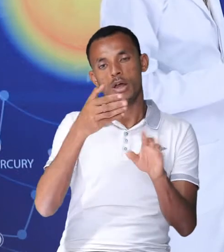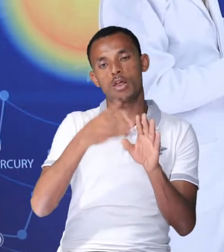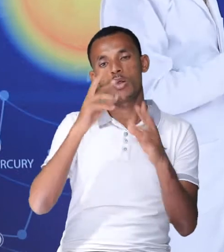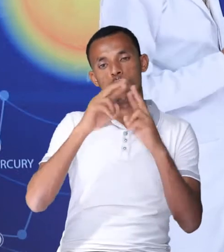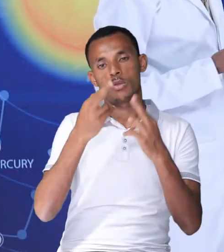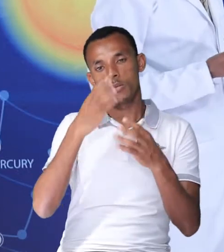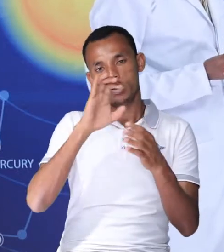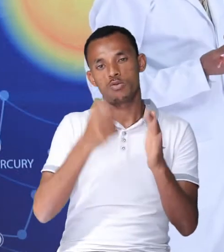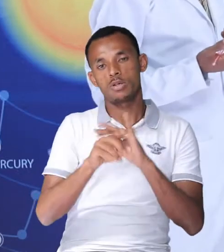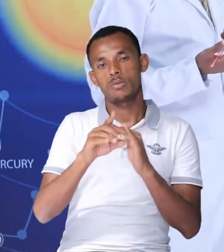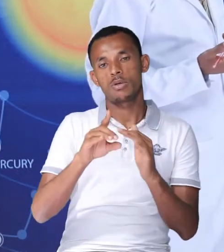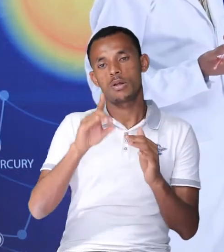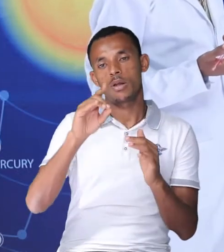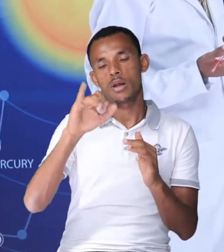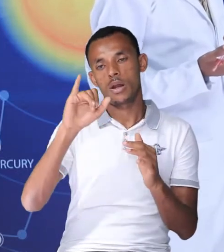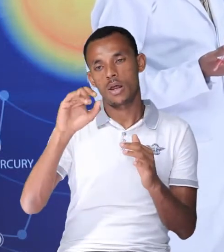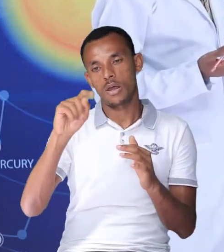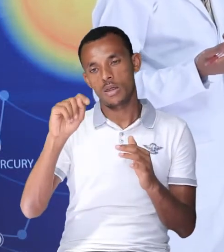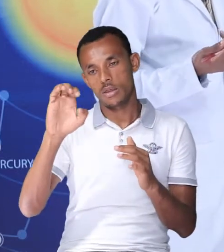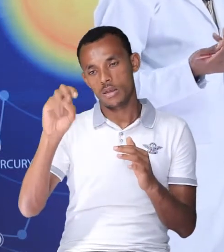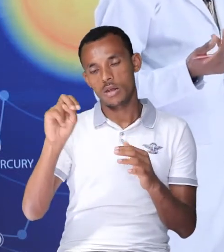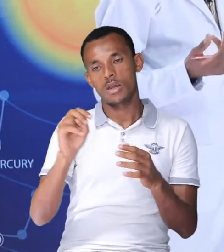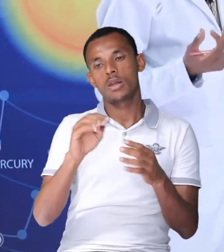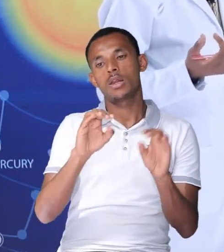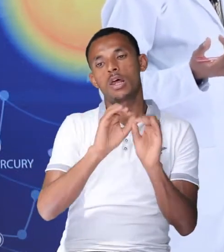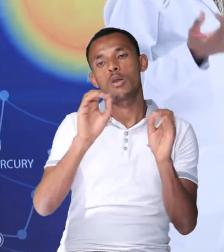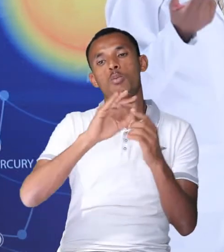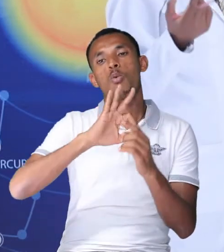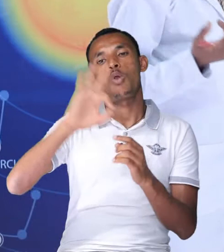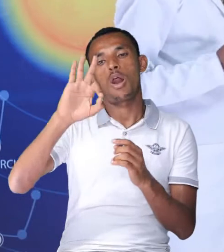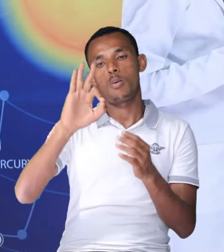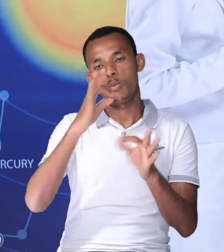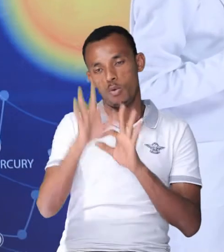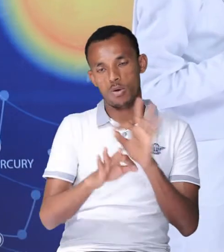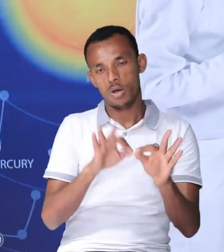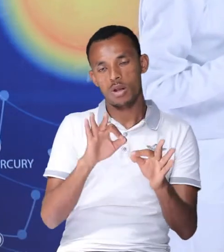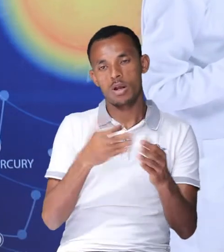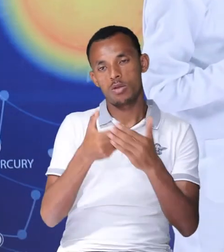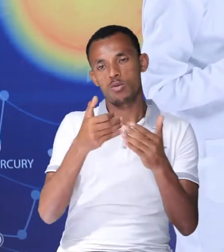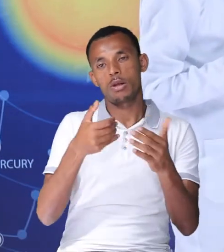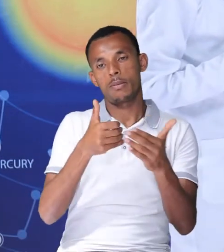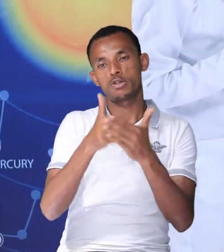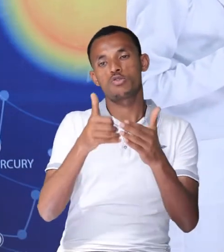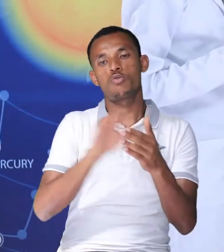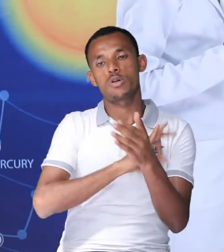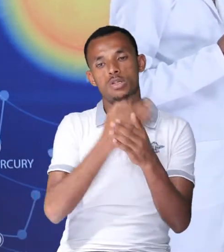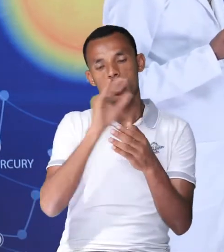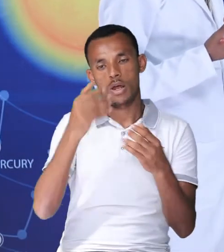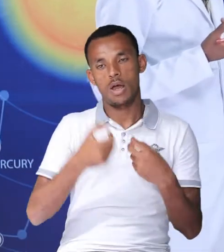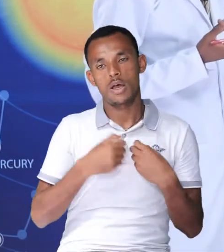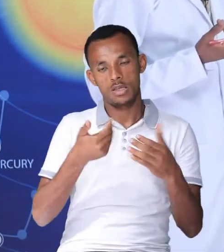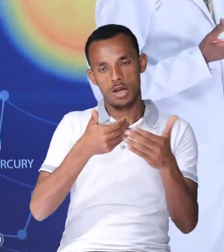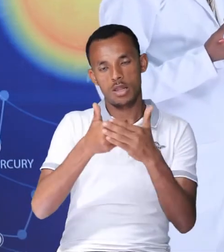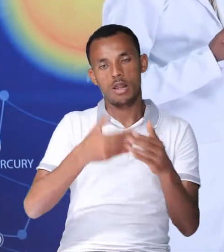example, diethyl ether, a non-polar molecule with relatively weak dispersion forces and has a